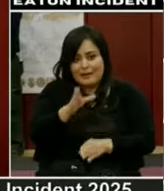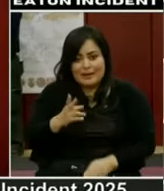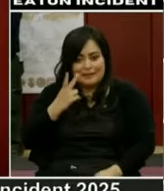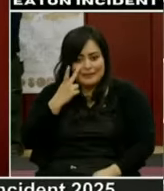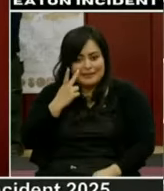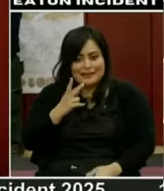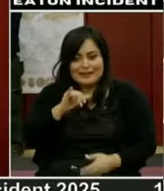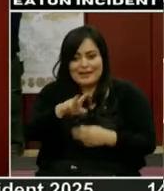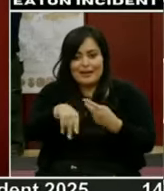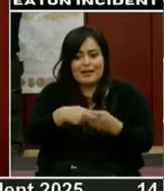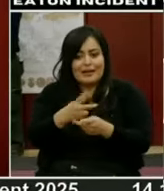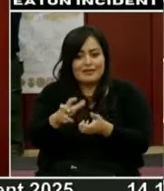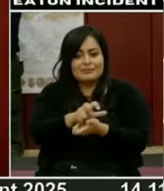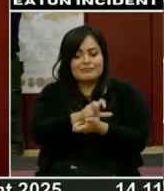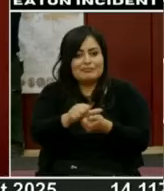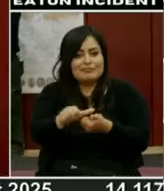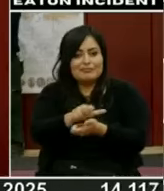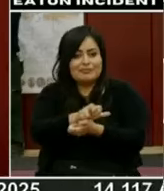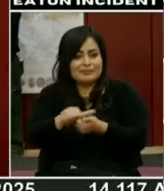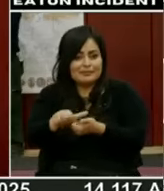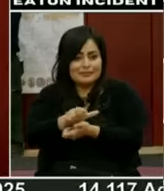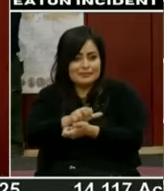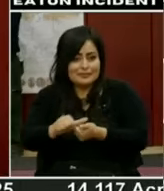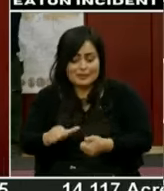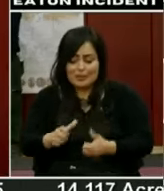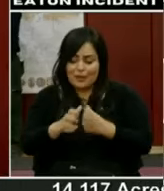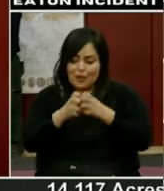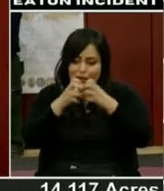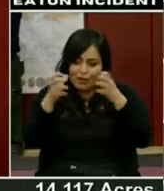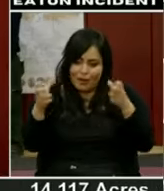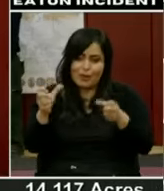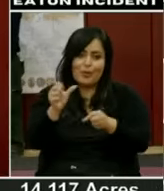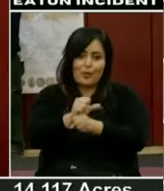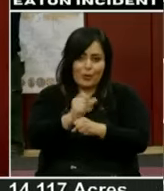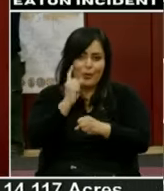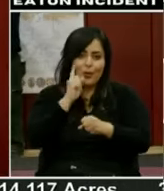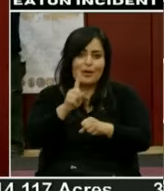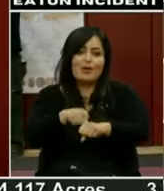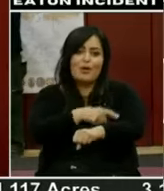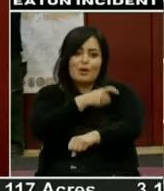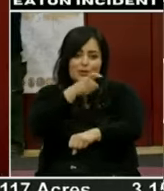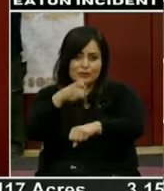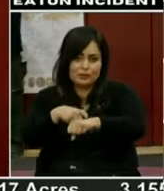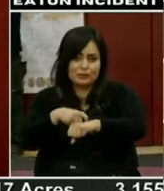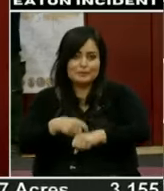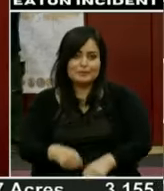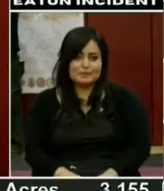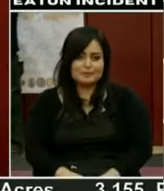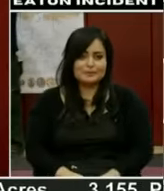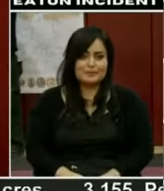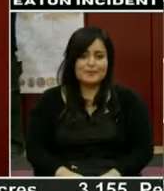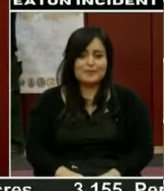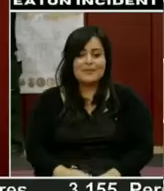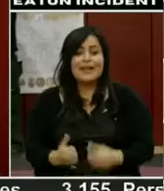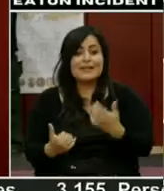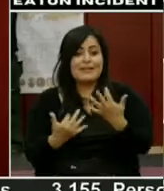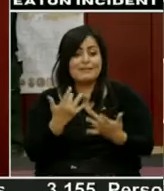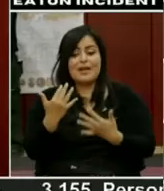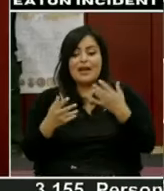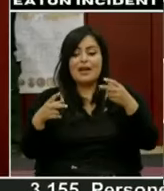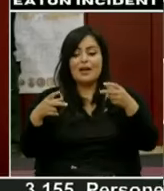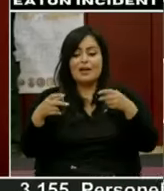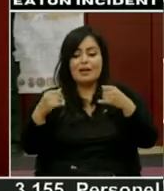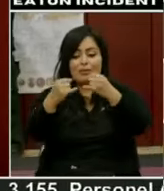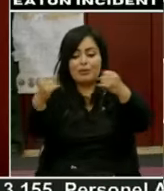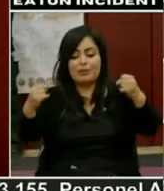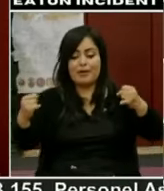devastation and destruction that exists in here. So a lot of work. It's going to be long term. As far as the fire perimeter, we're continuing